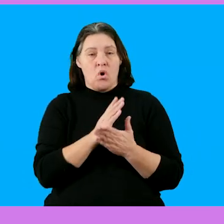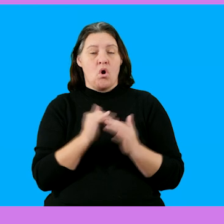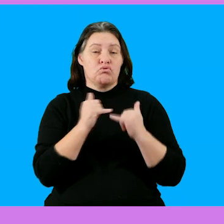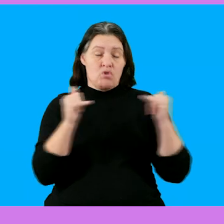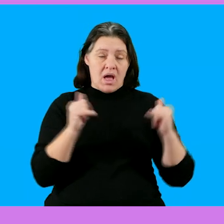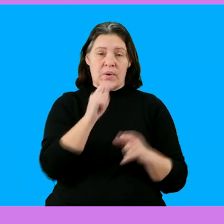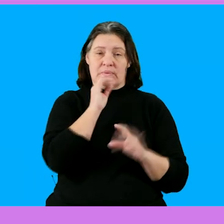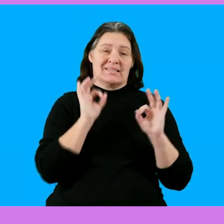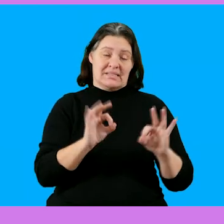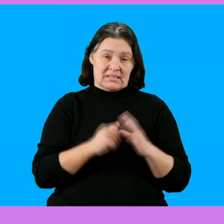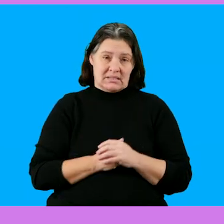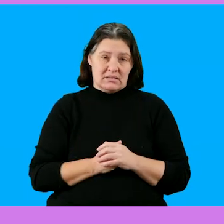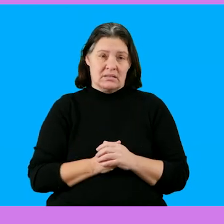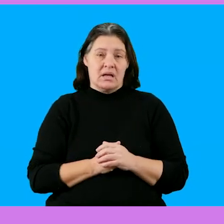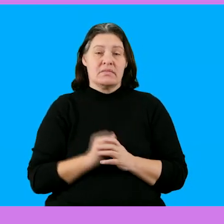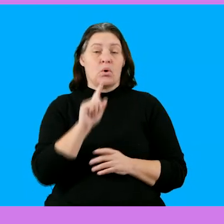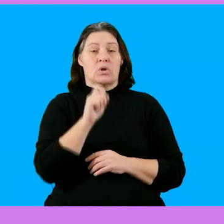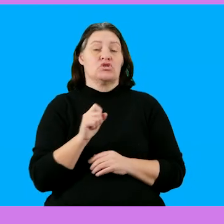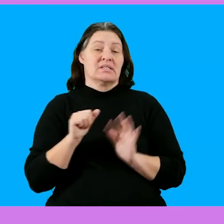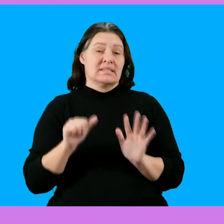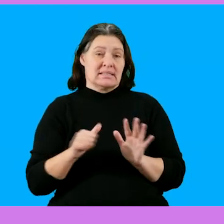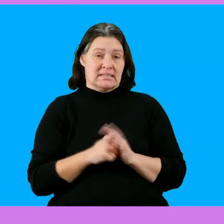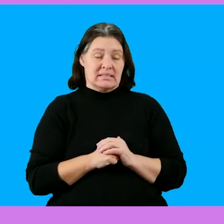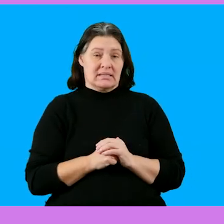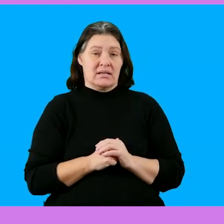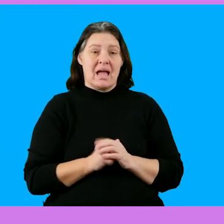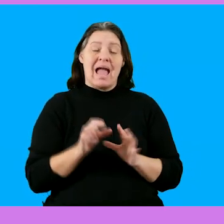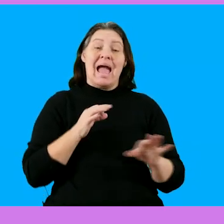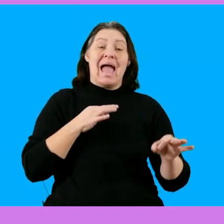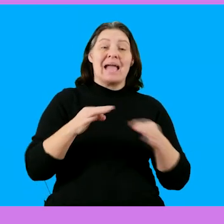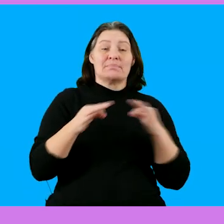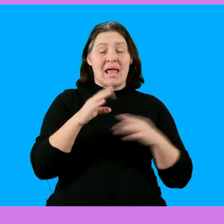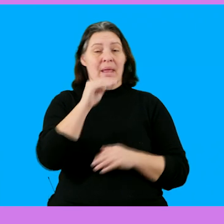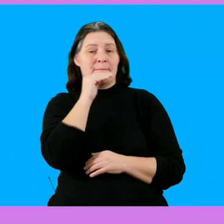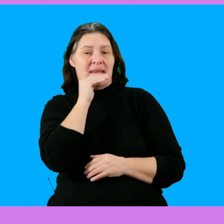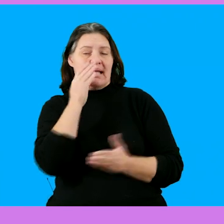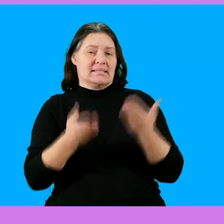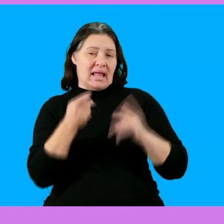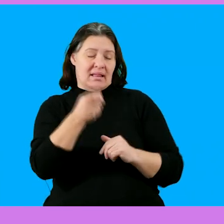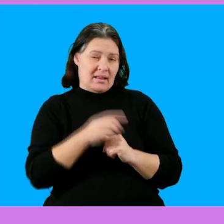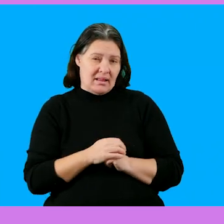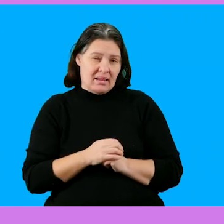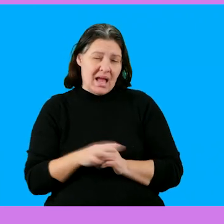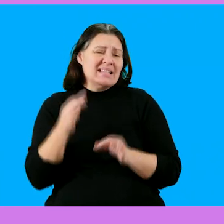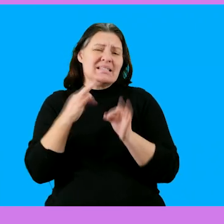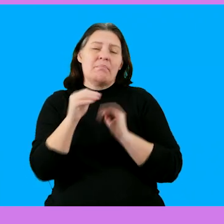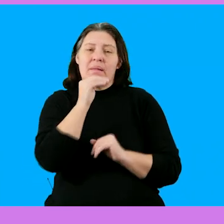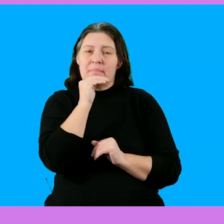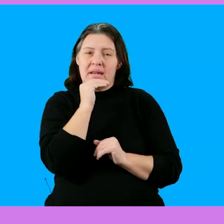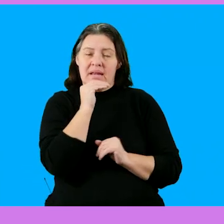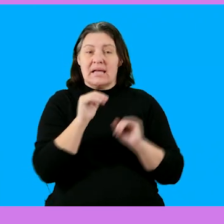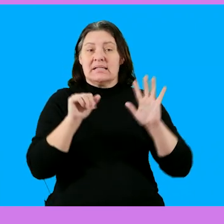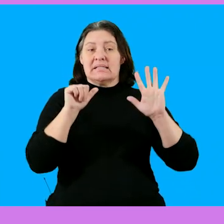ruler accurately. Then question number 6, hence now explain the meaning of this scale. So this simply means